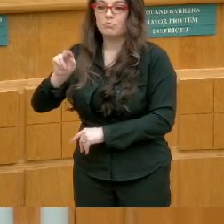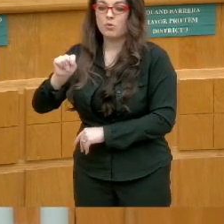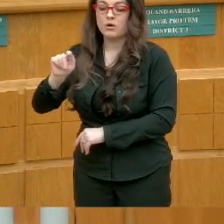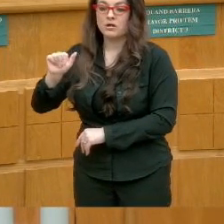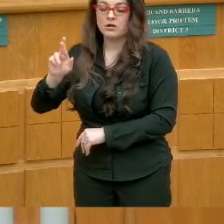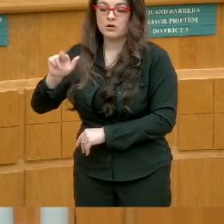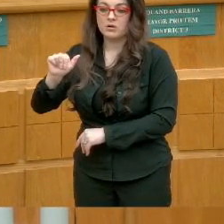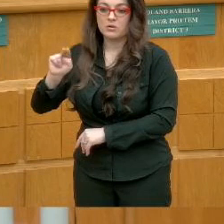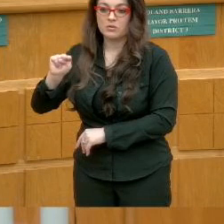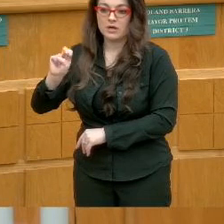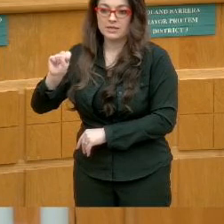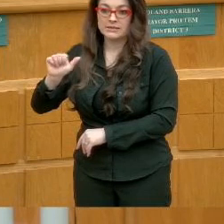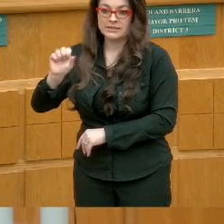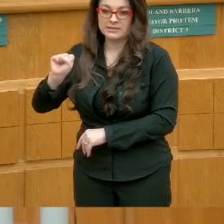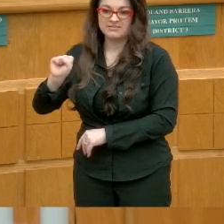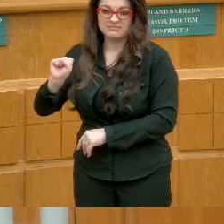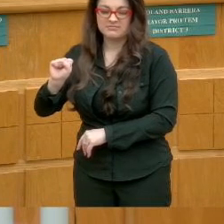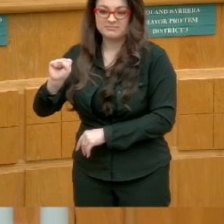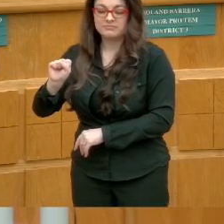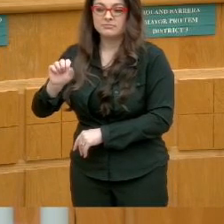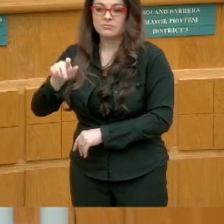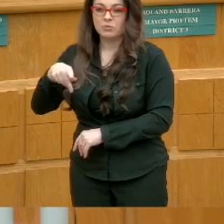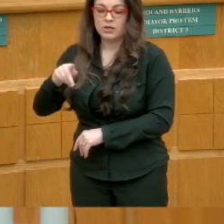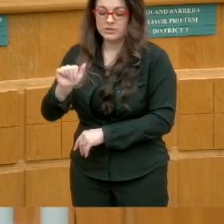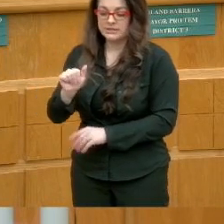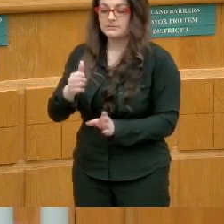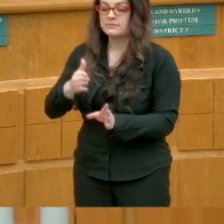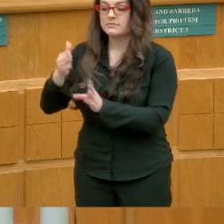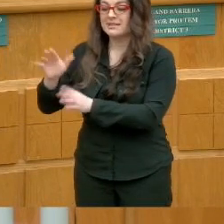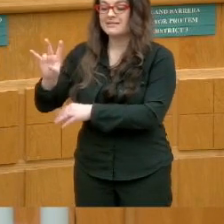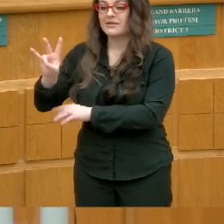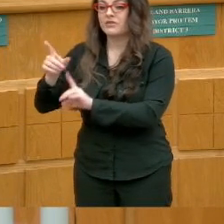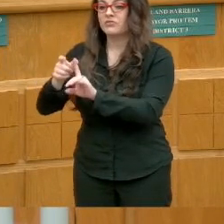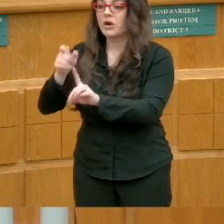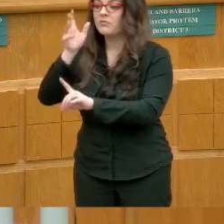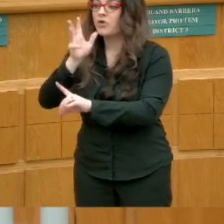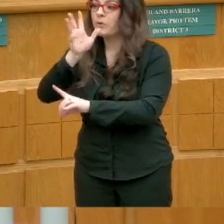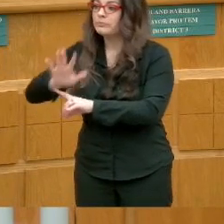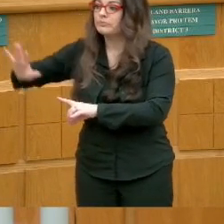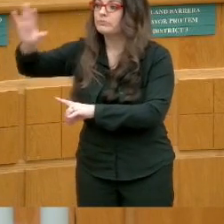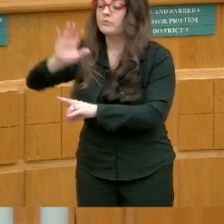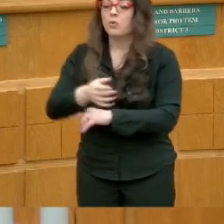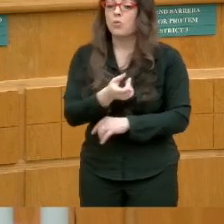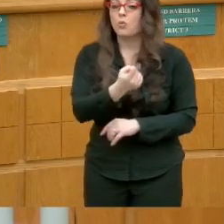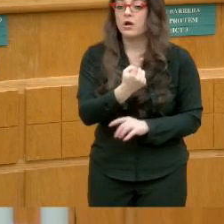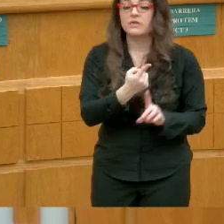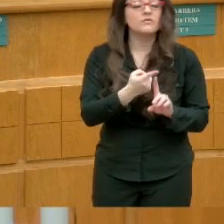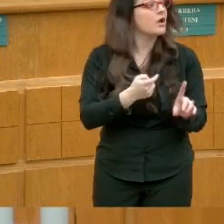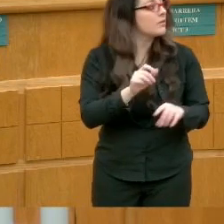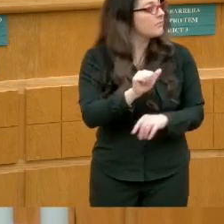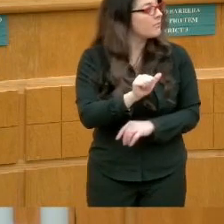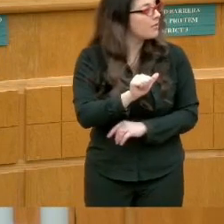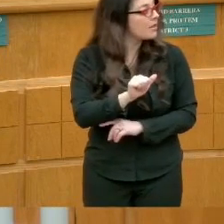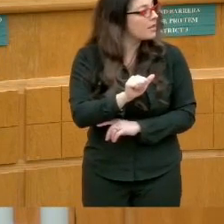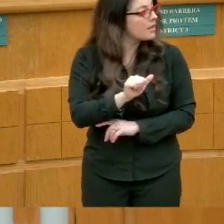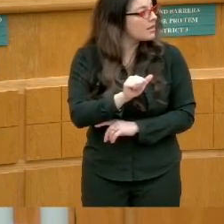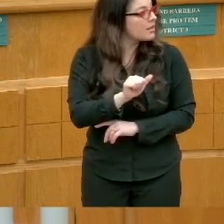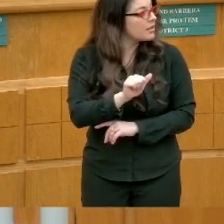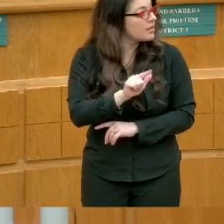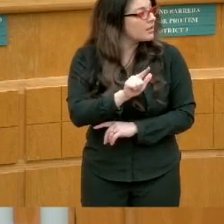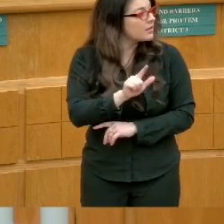from rural Nueces County, and then we have 1 from Agua Dulce and 1 from Bishop, and that takes us to